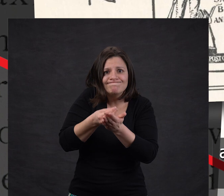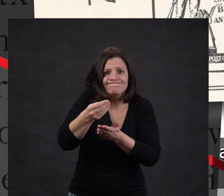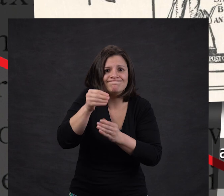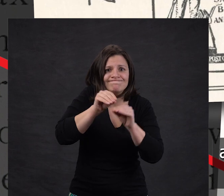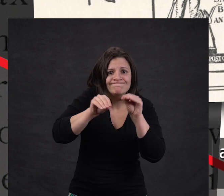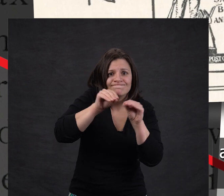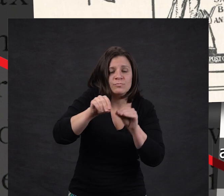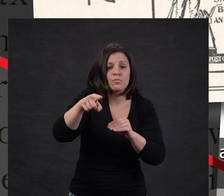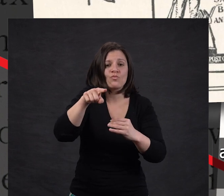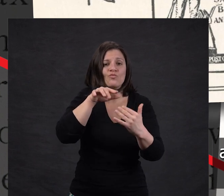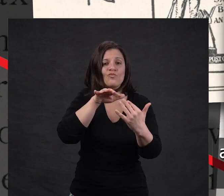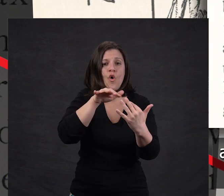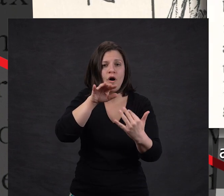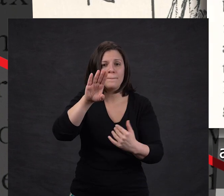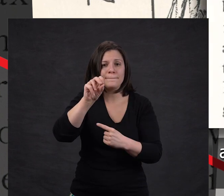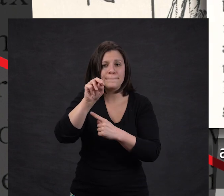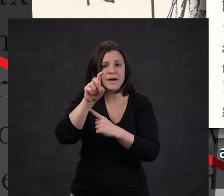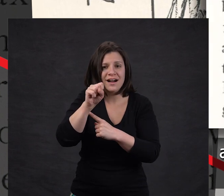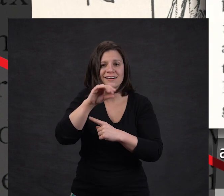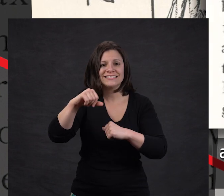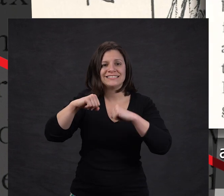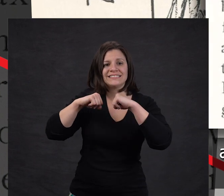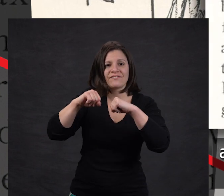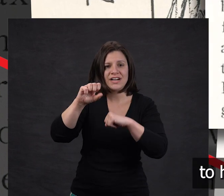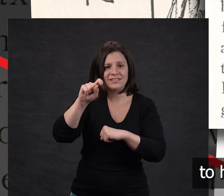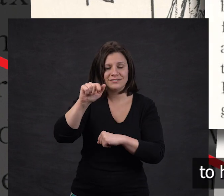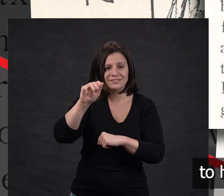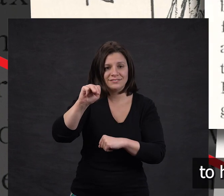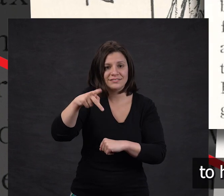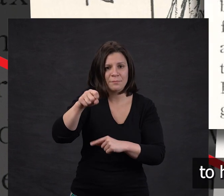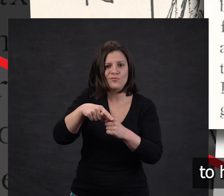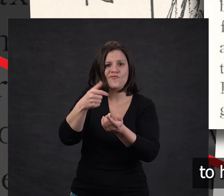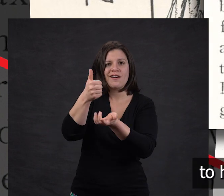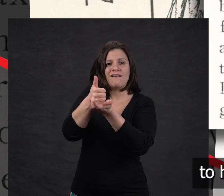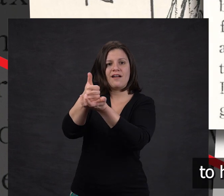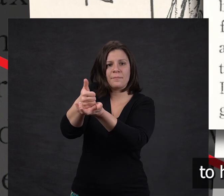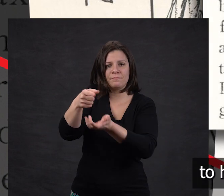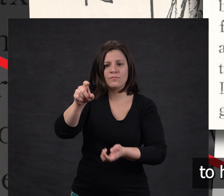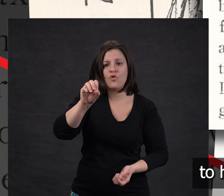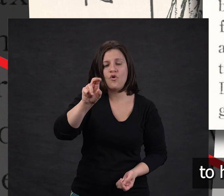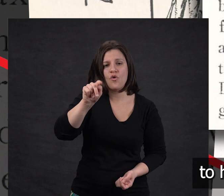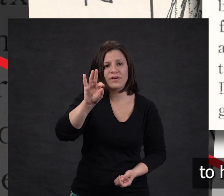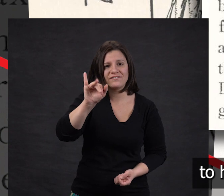and purchased war bonds and defense stamps to help outfit service members.